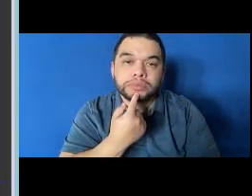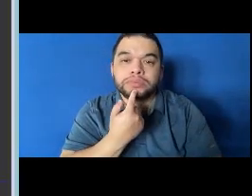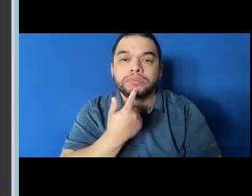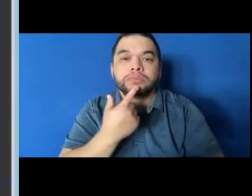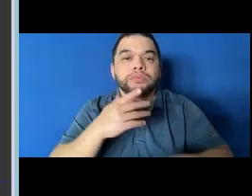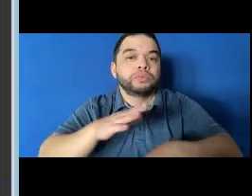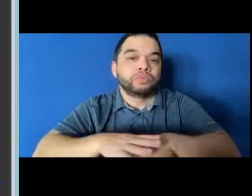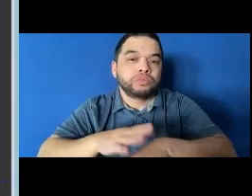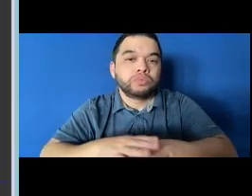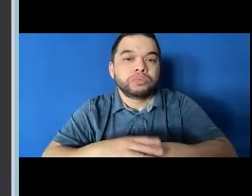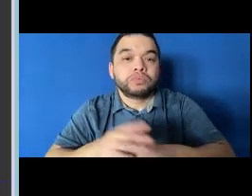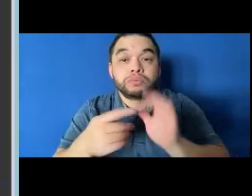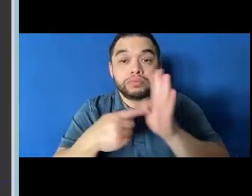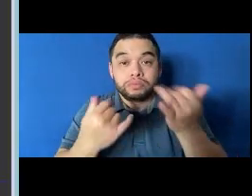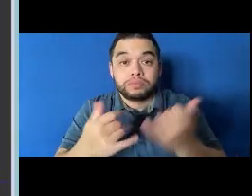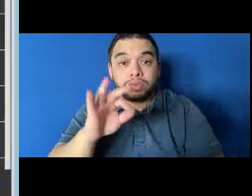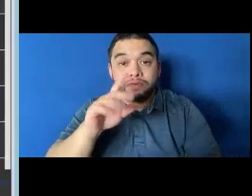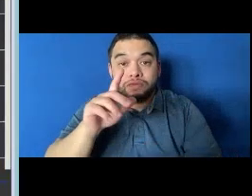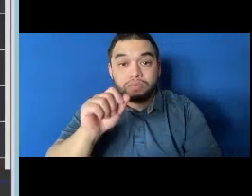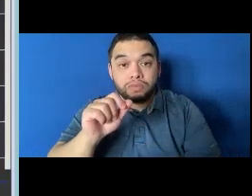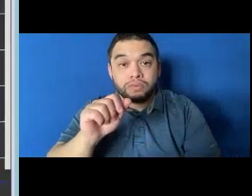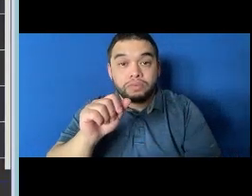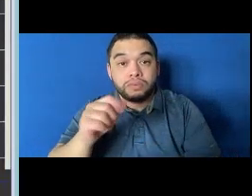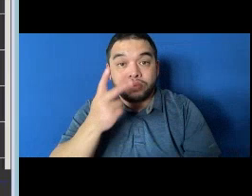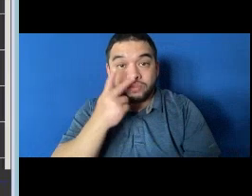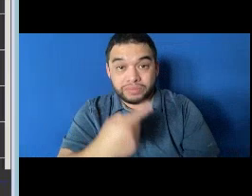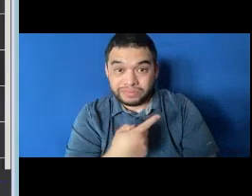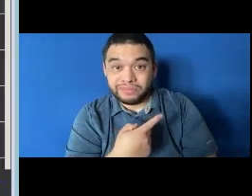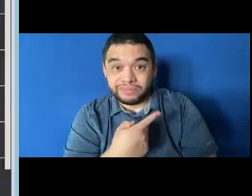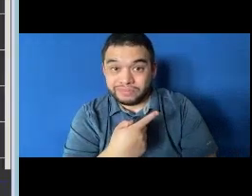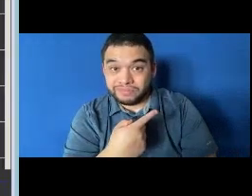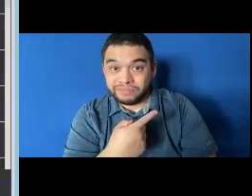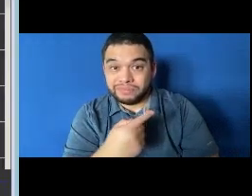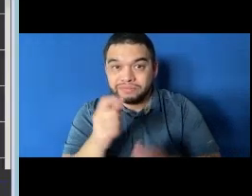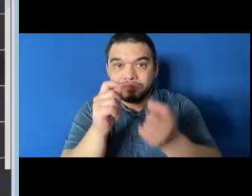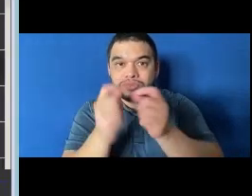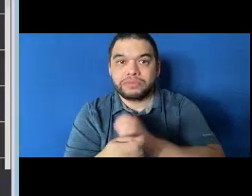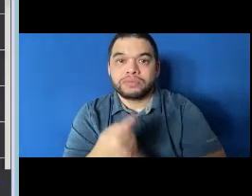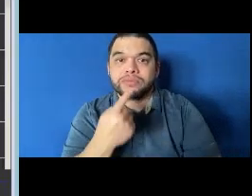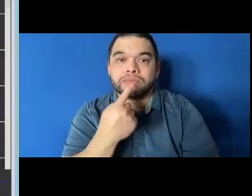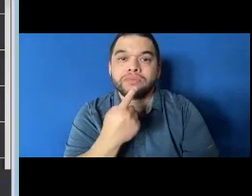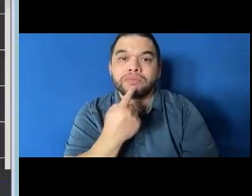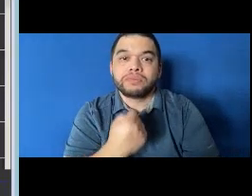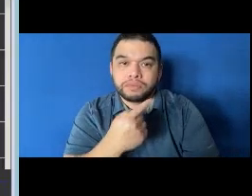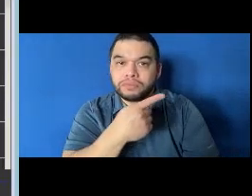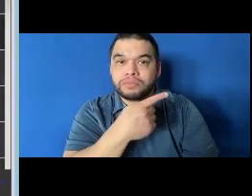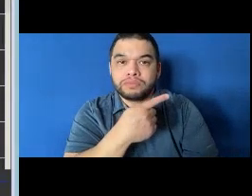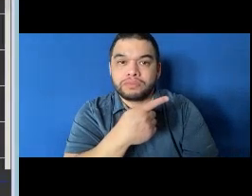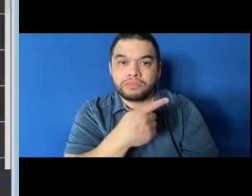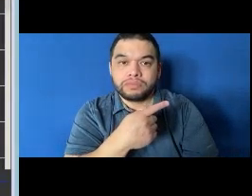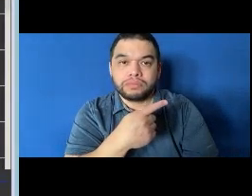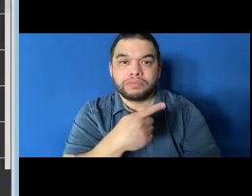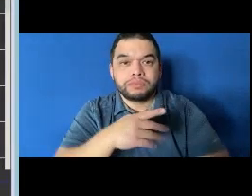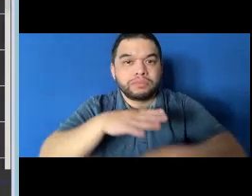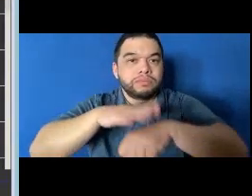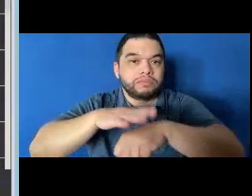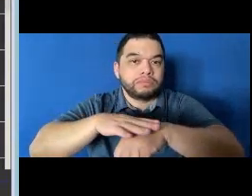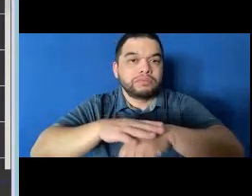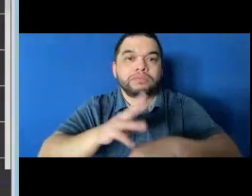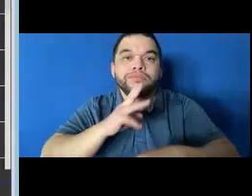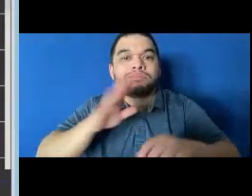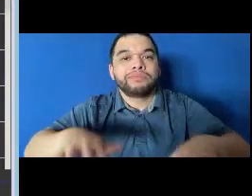ejemplo, a Florida, Storm. va If a we ver go to que Florida, entonces se va you'll ajustando see todas esas alertas that y it goes podemos ver adjusting, que entonces that the tenemos alerts go ahí los adjusting, and we avisos can de see